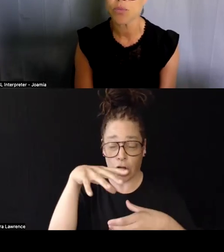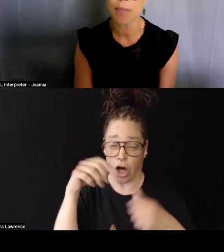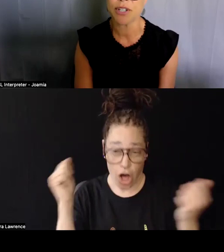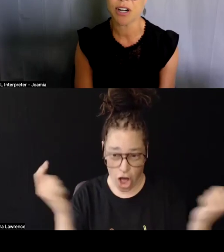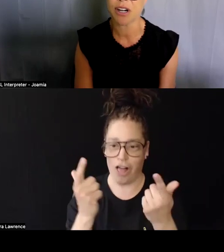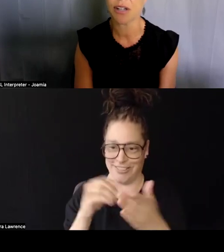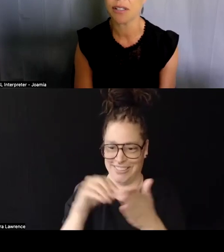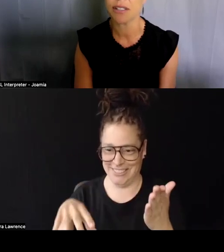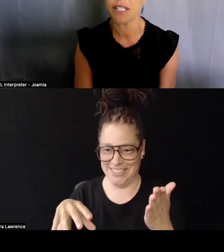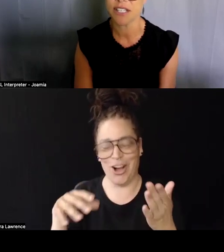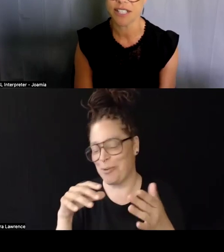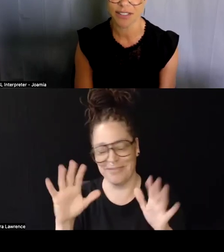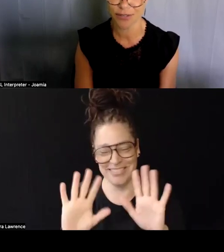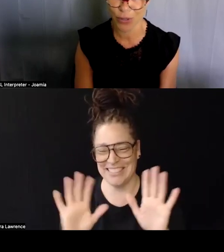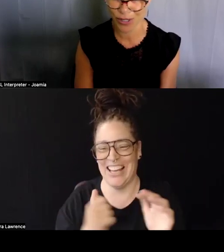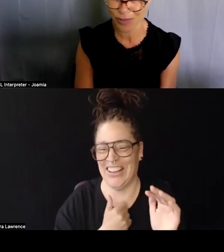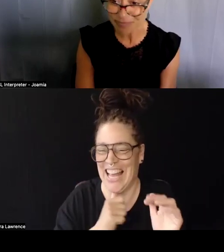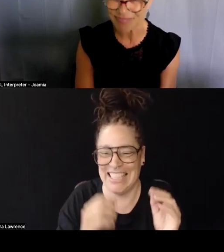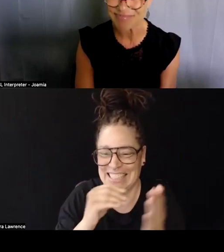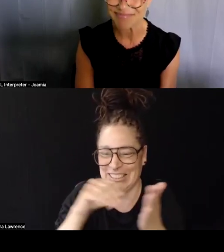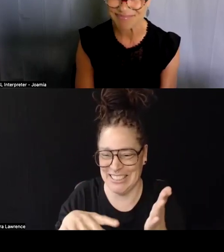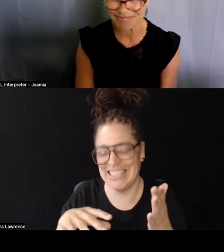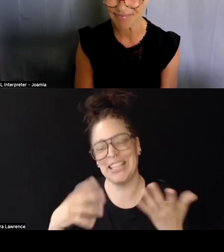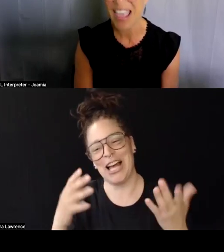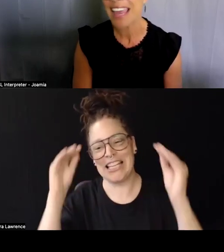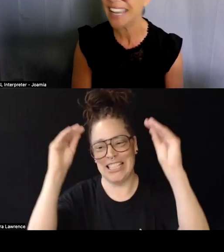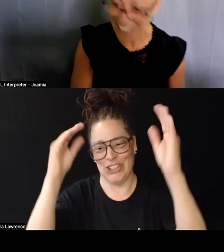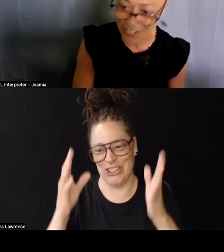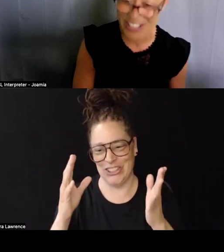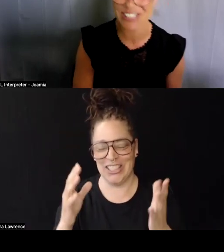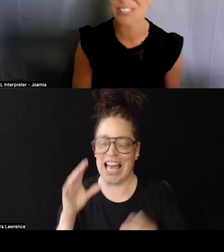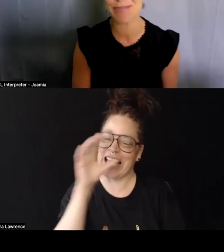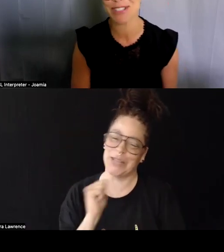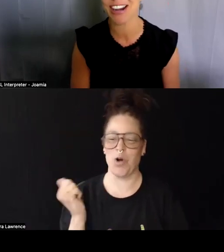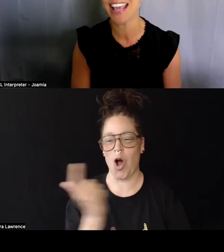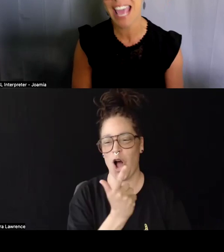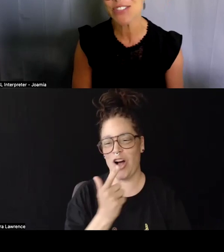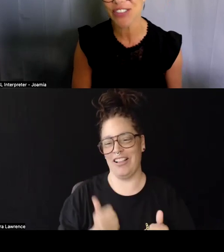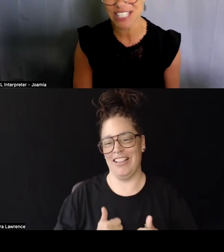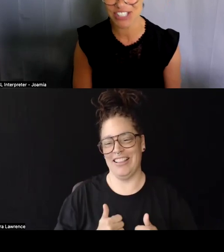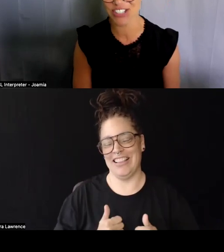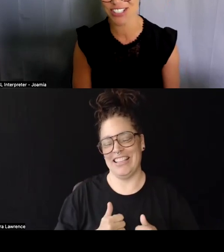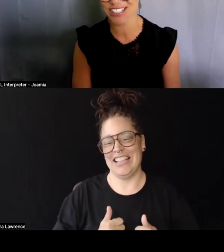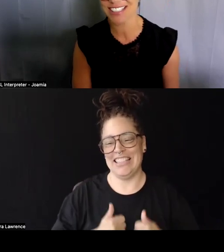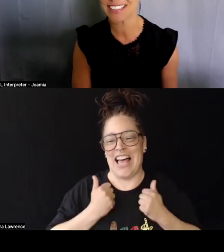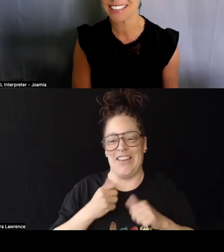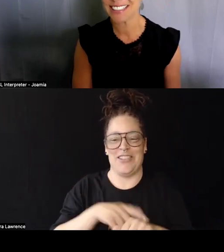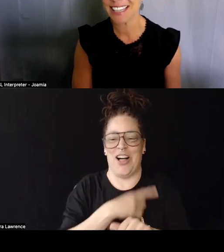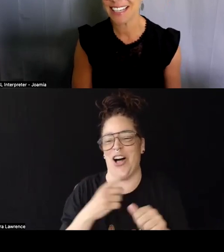what this webinar is intended for. And it's not for the students, I'm sorry, it's for the